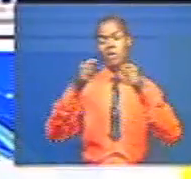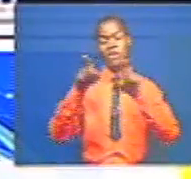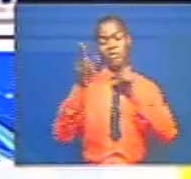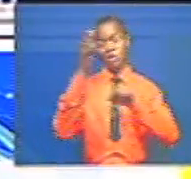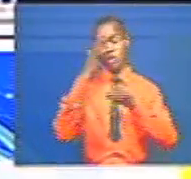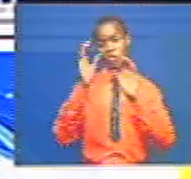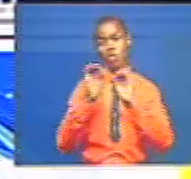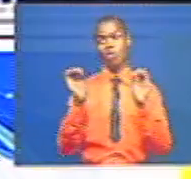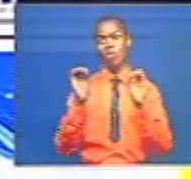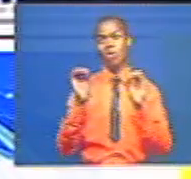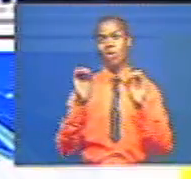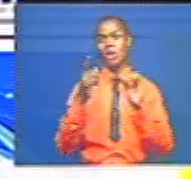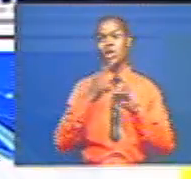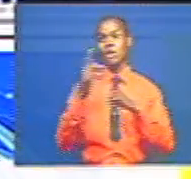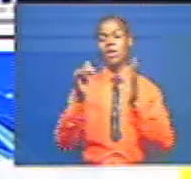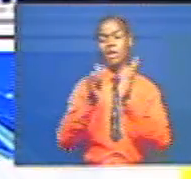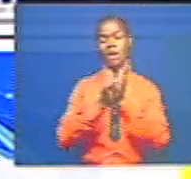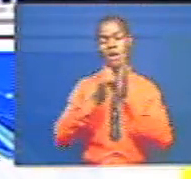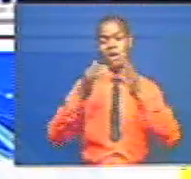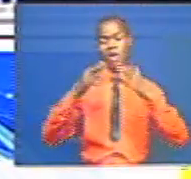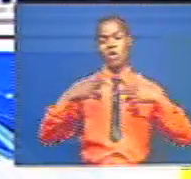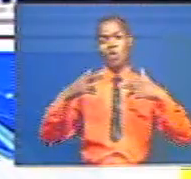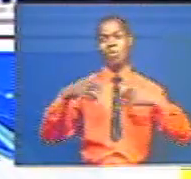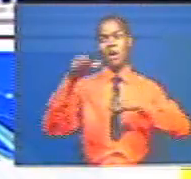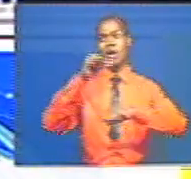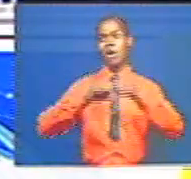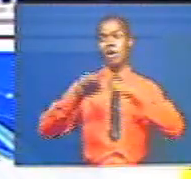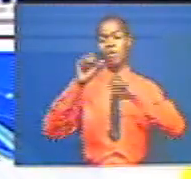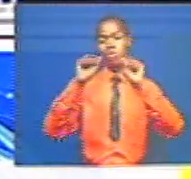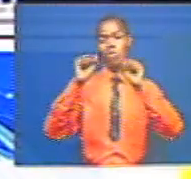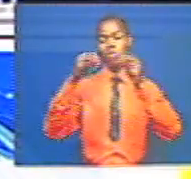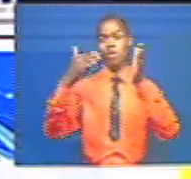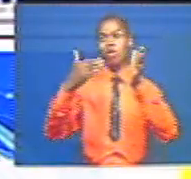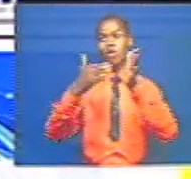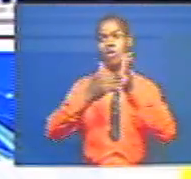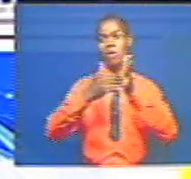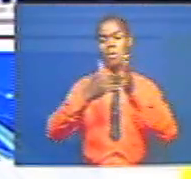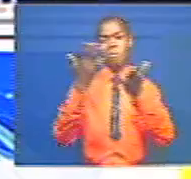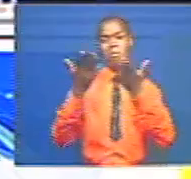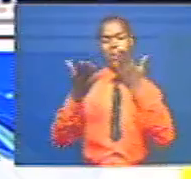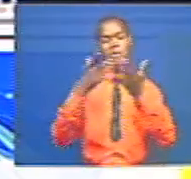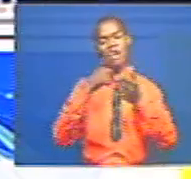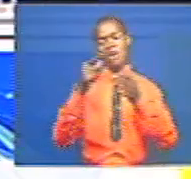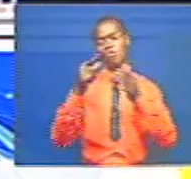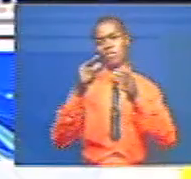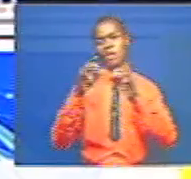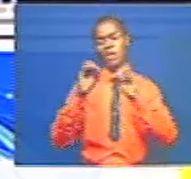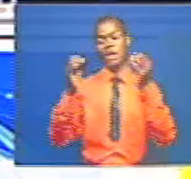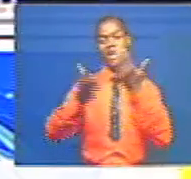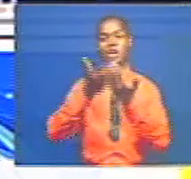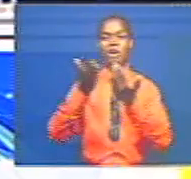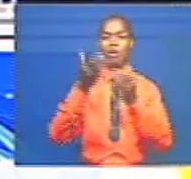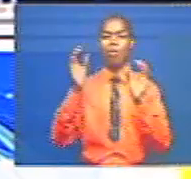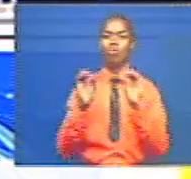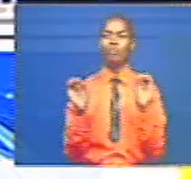mm-hmm. those hotels, so I'm going to close, those hotels, I'm going to close quality. Them down. Mm-hmm. Whether they like it or not, and I don't care who you